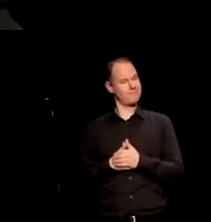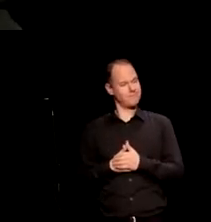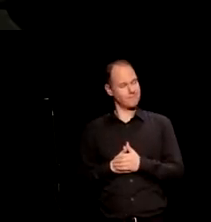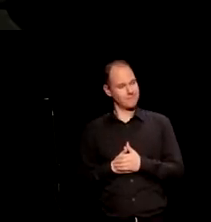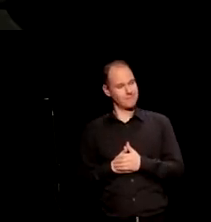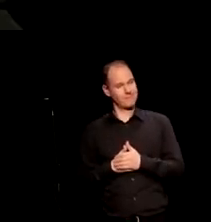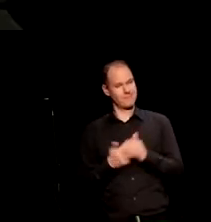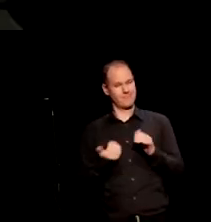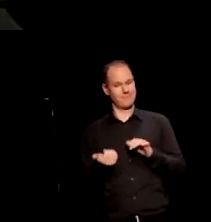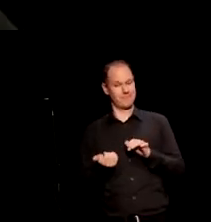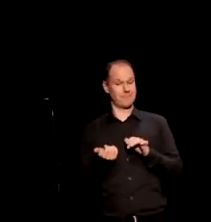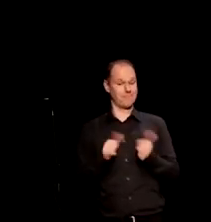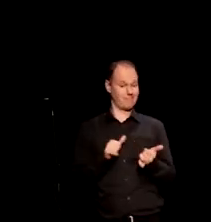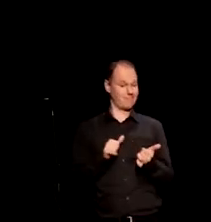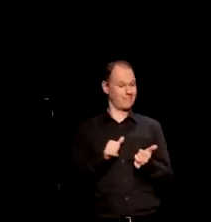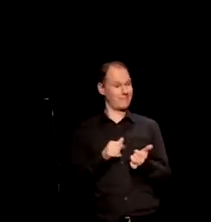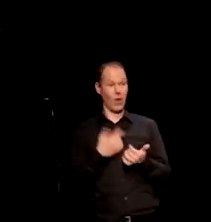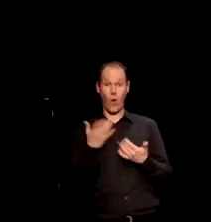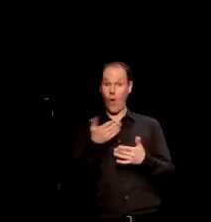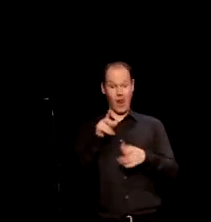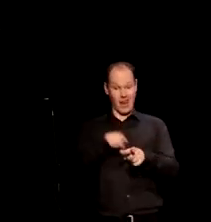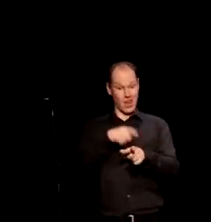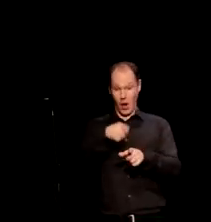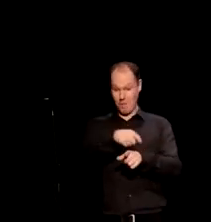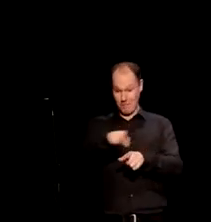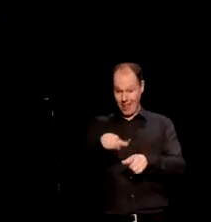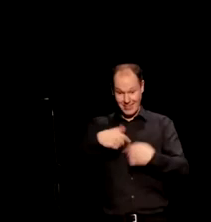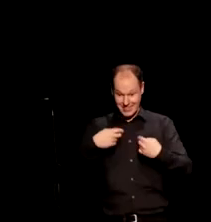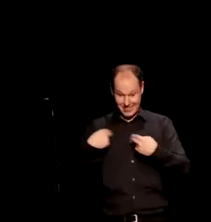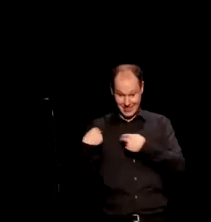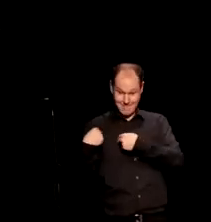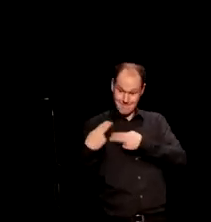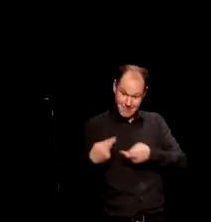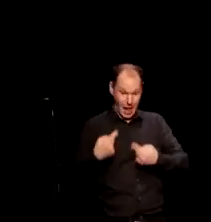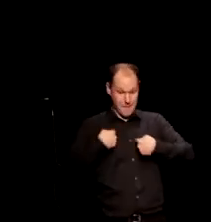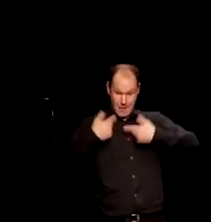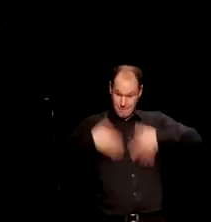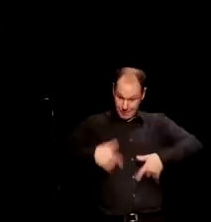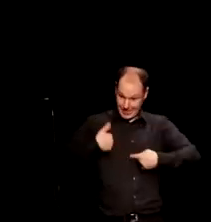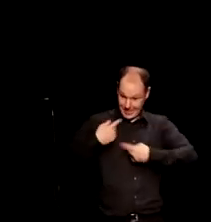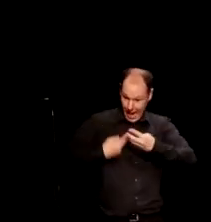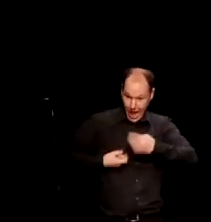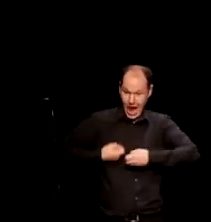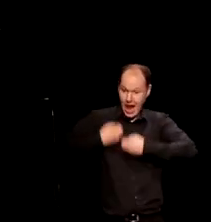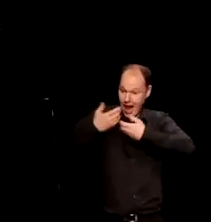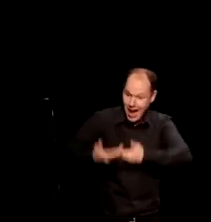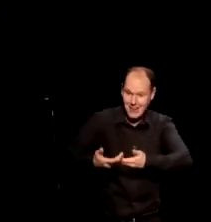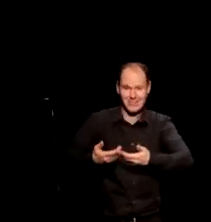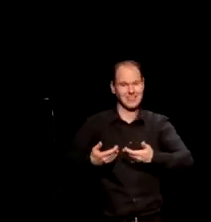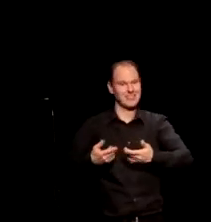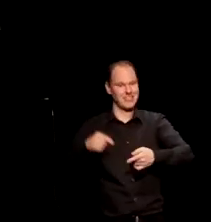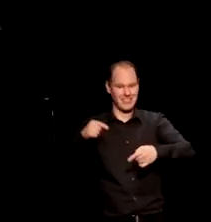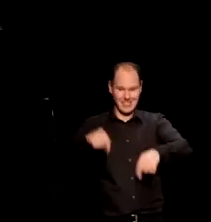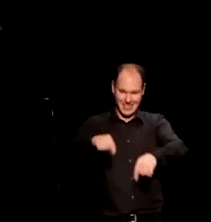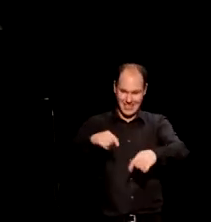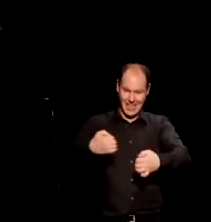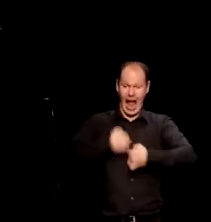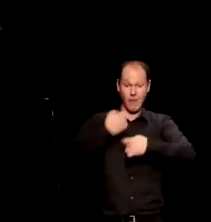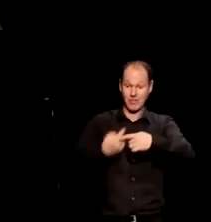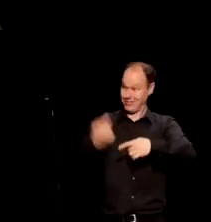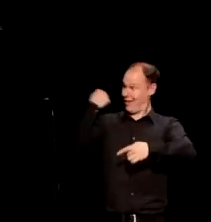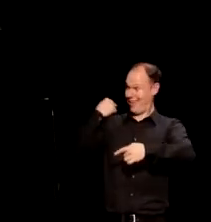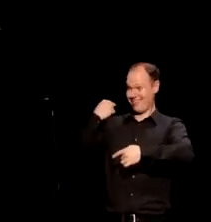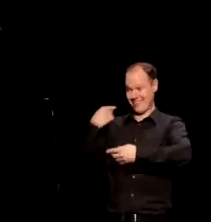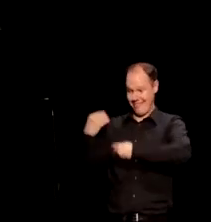And then I'm going to pass that on to all the young people that I work with and say we were here and we were doing this, and this is ours just as much as anybody